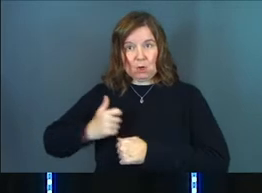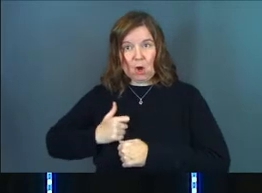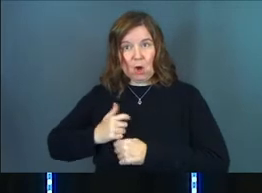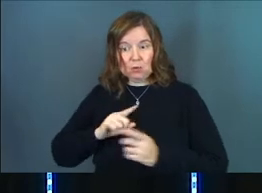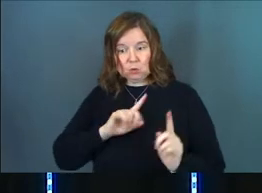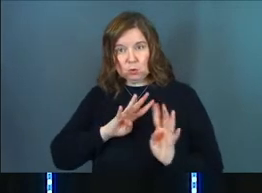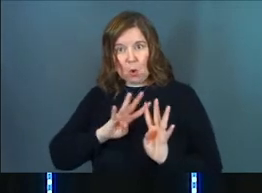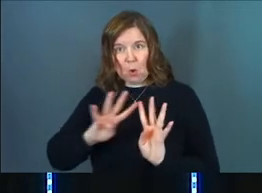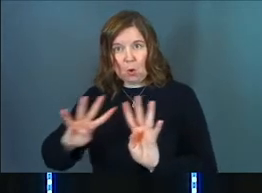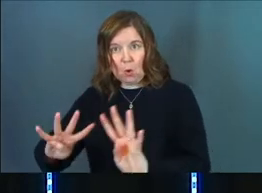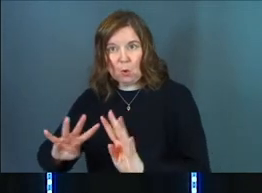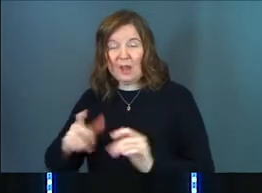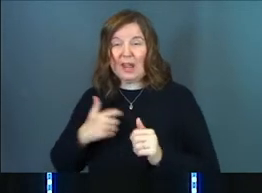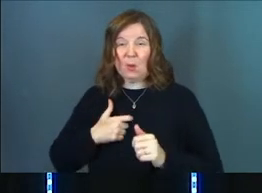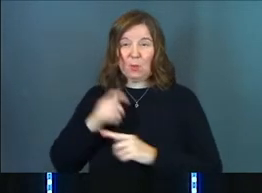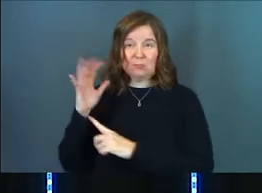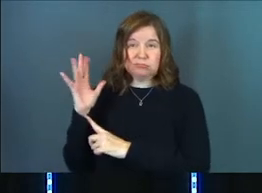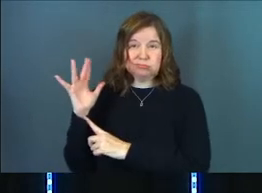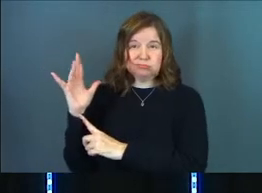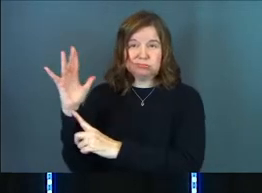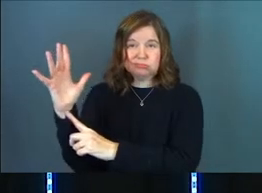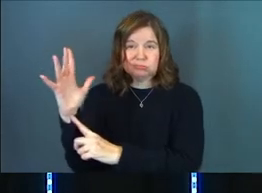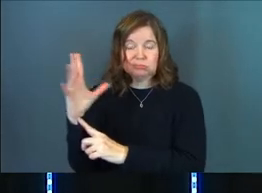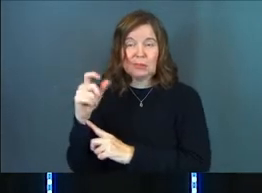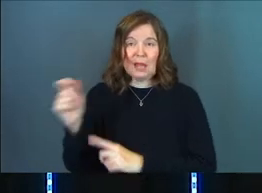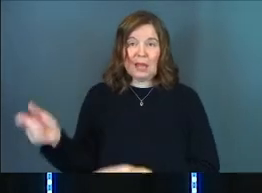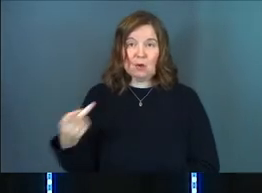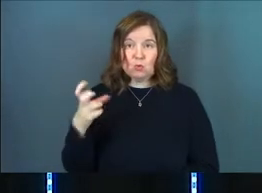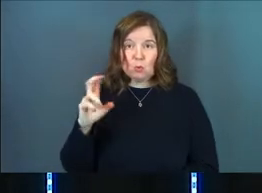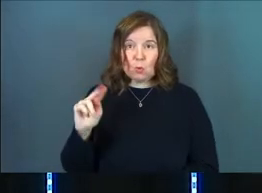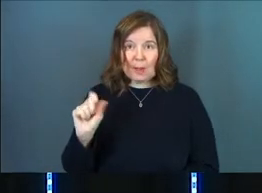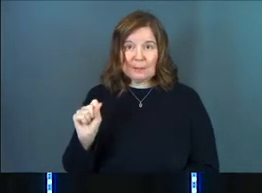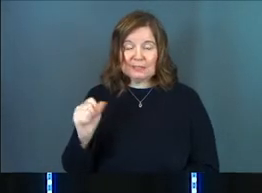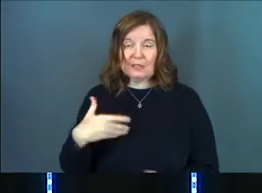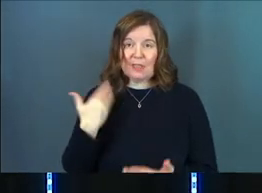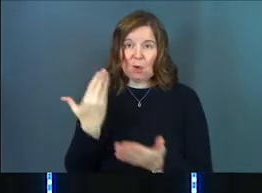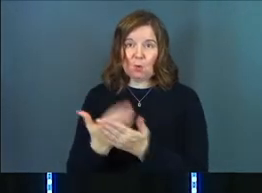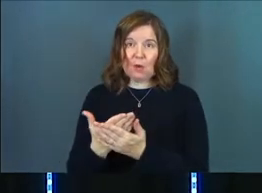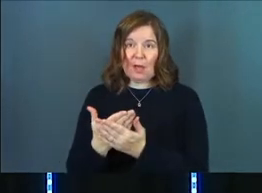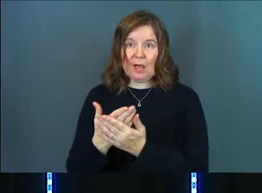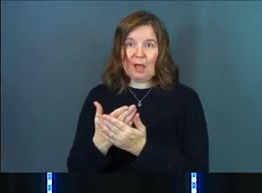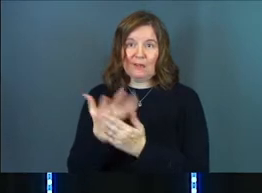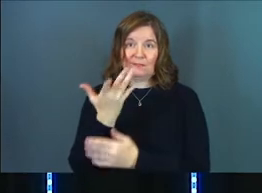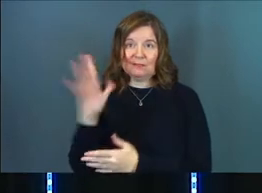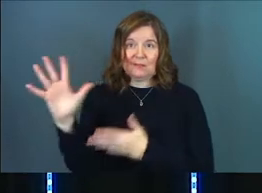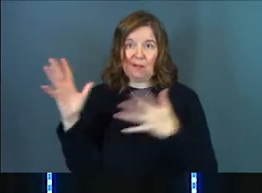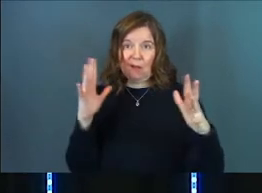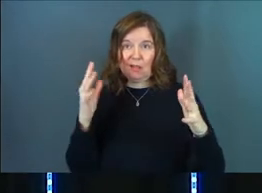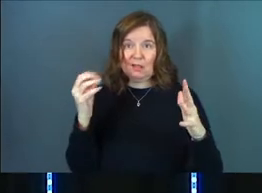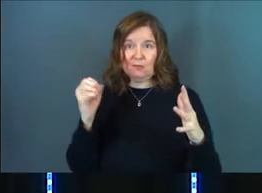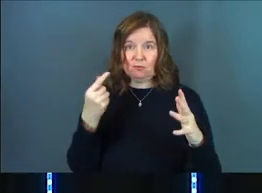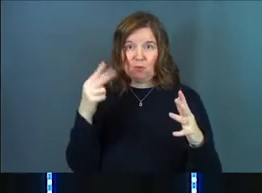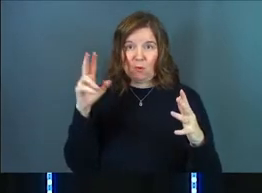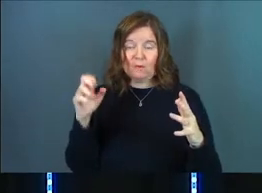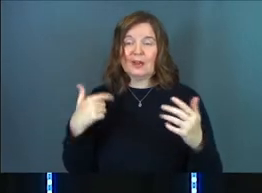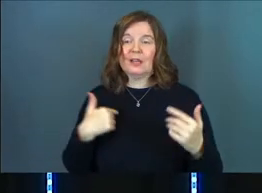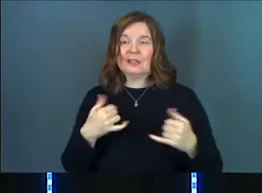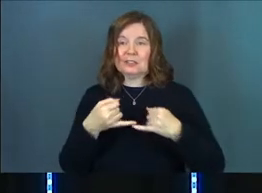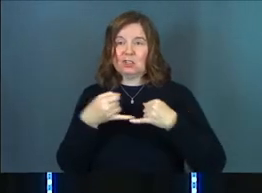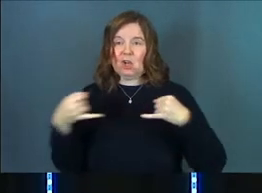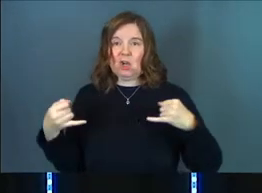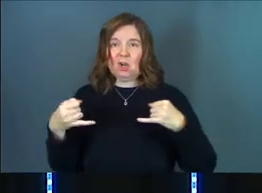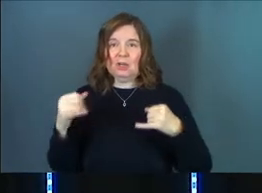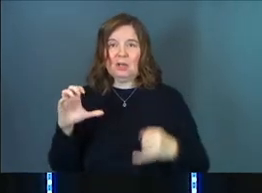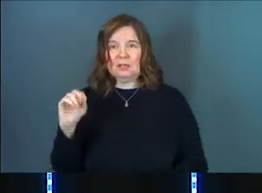with blazing torches and lanterns and weapons, they arrived at the olive grove. Now, we got this underlined